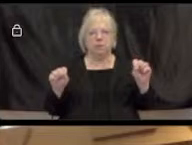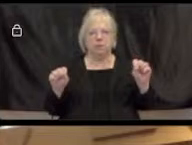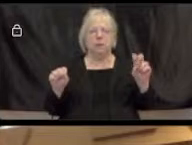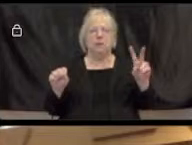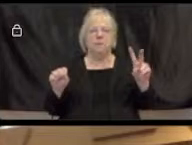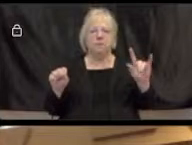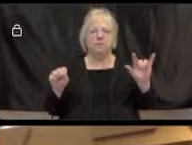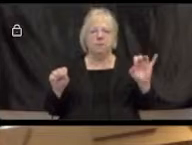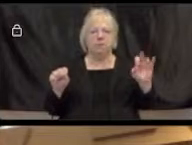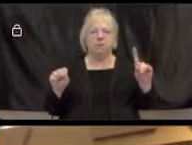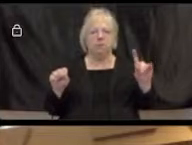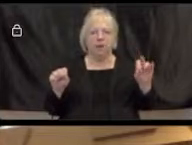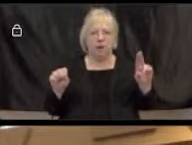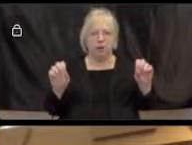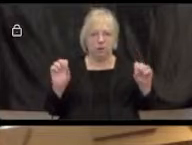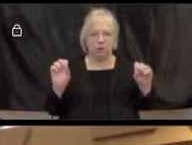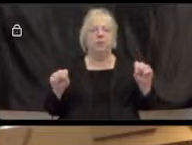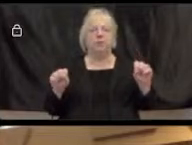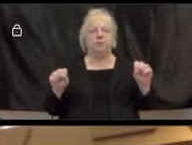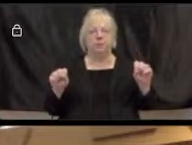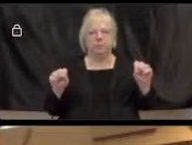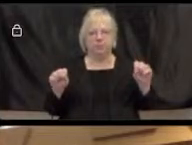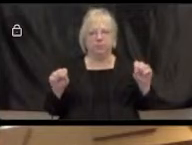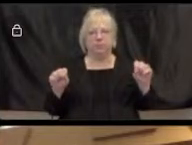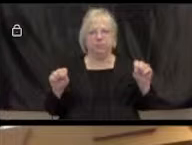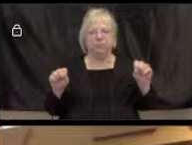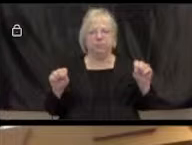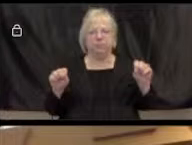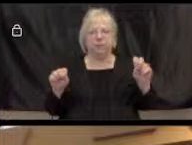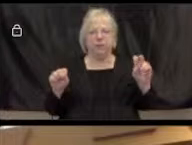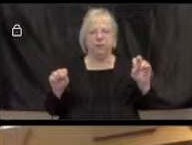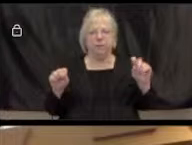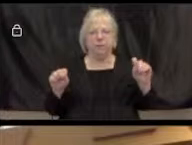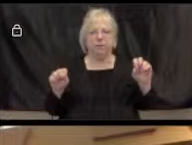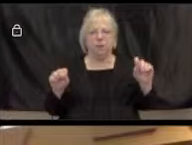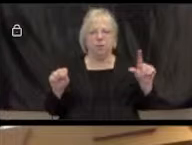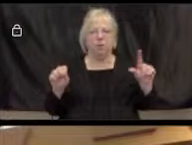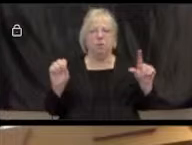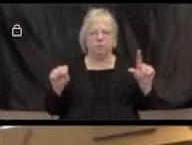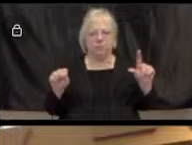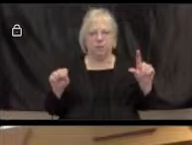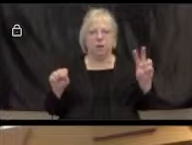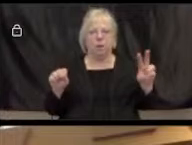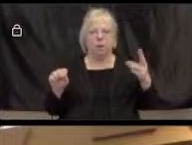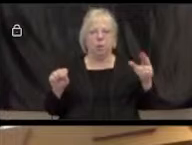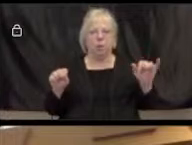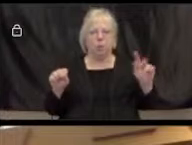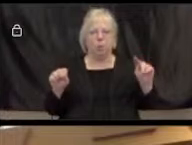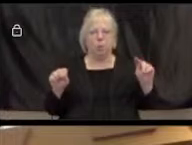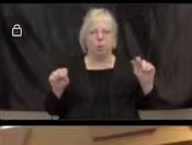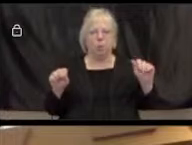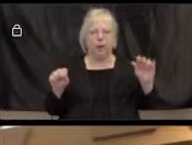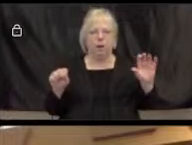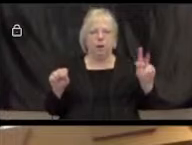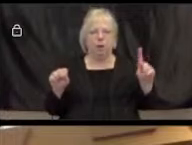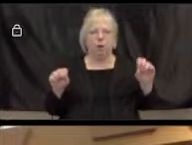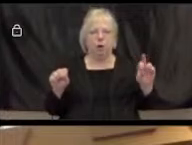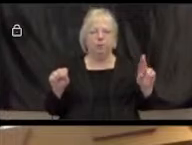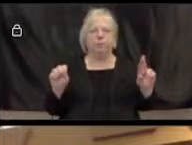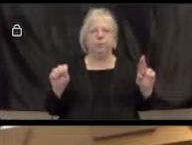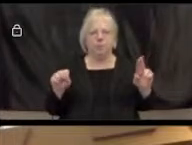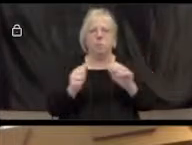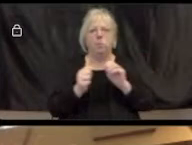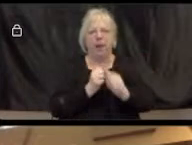Vickers, Yes. Vogel, Yes. Whitaker. Yes.